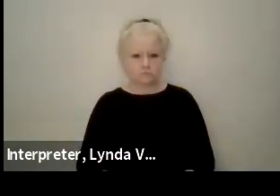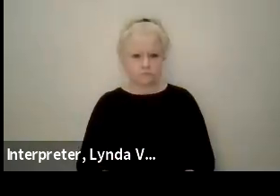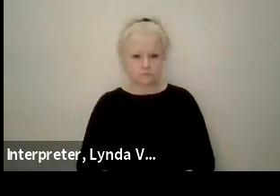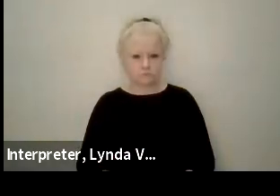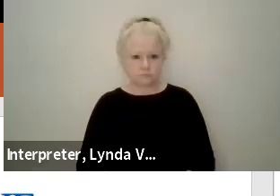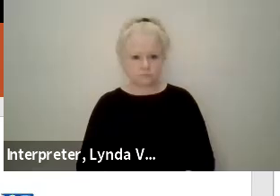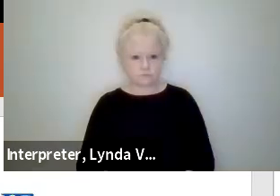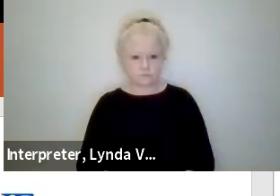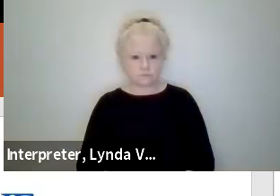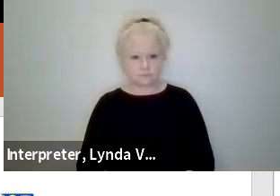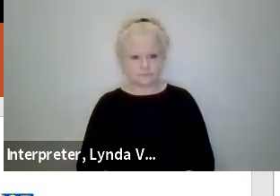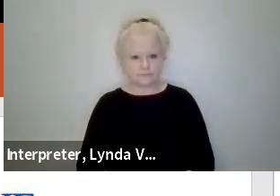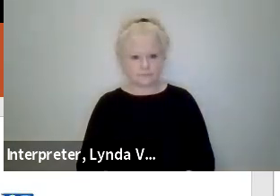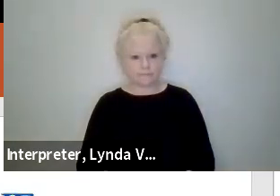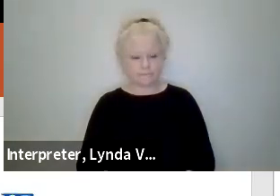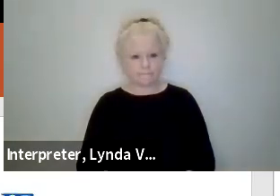There we go.